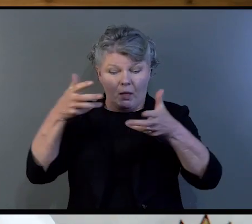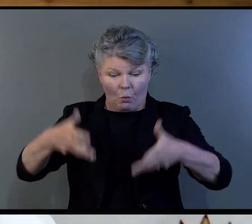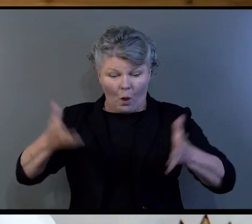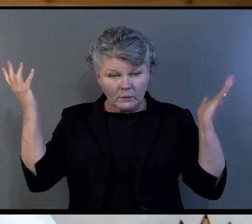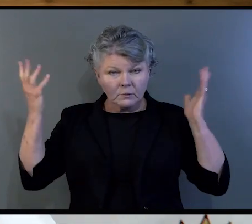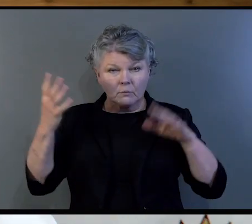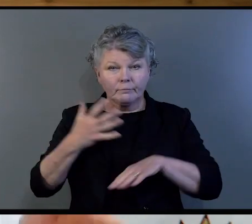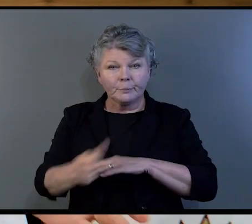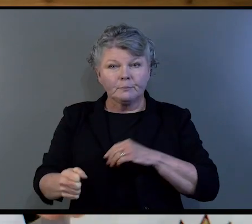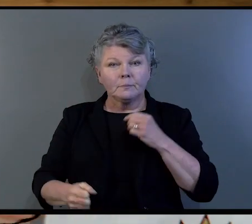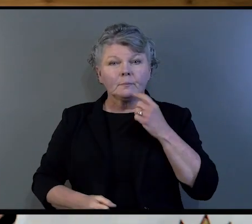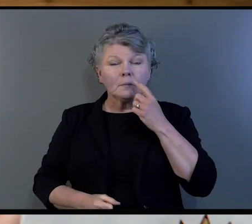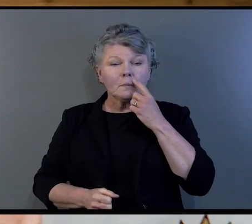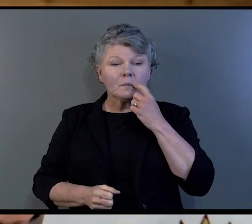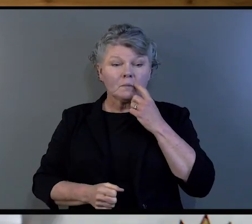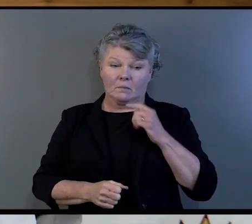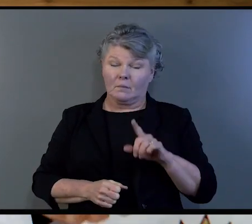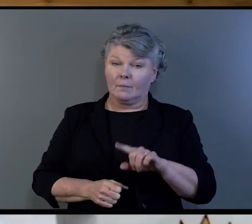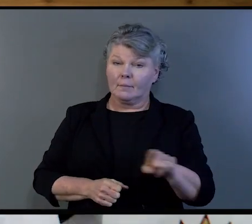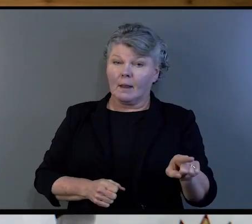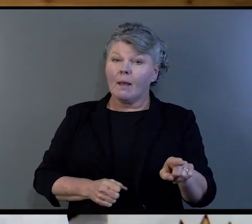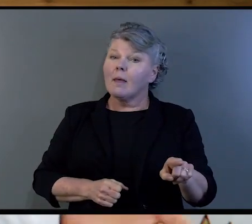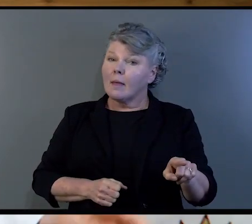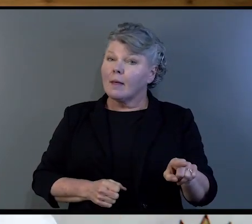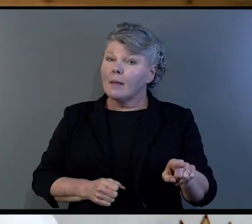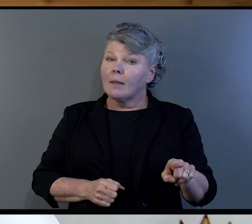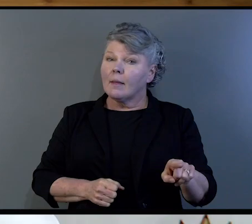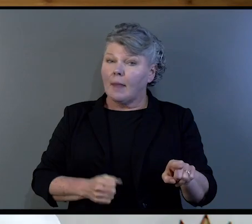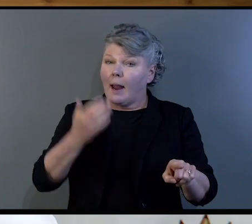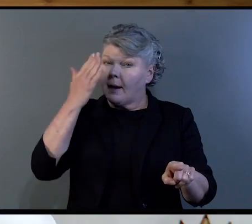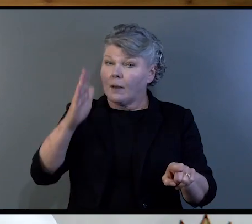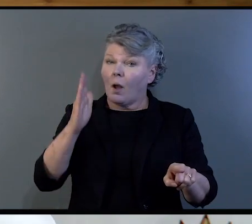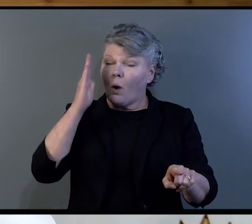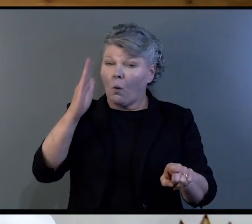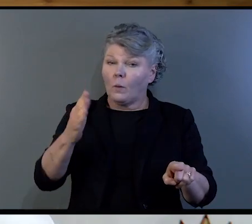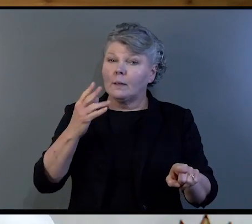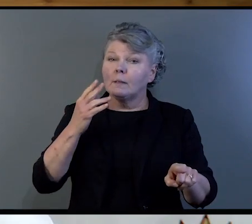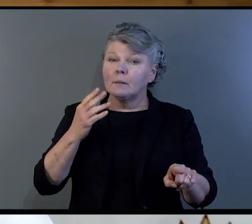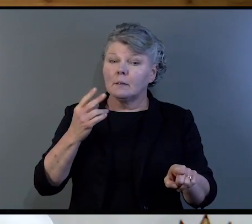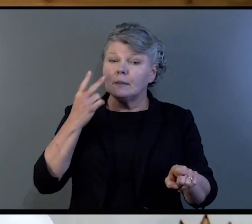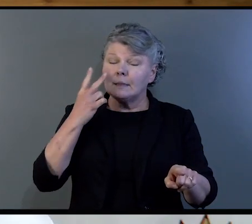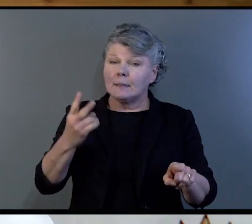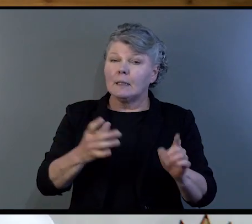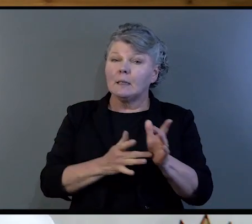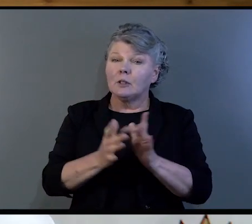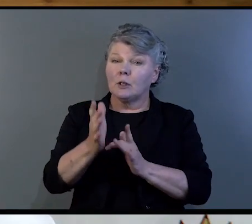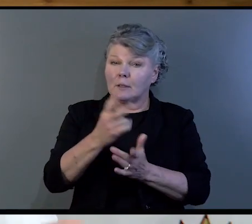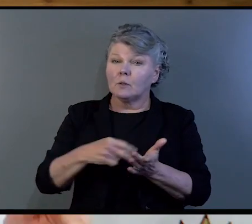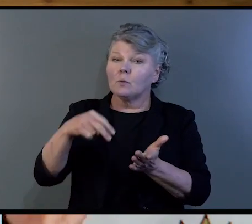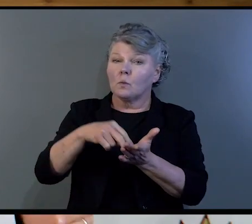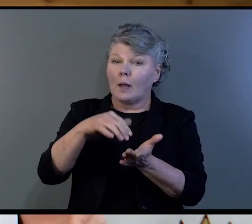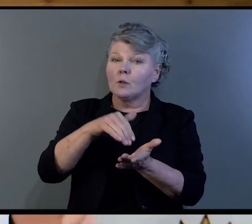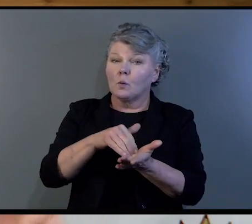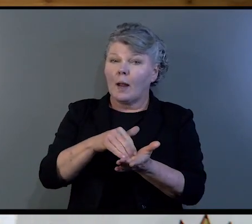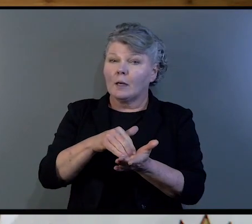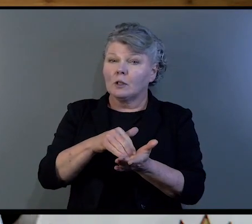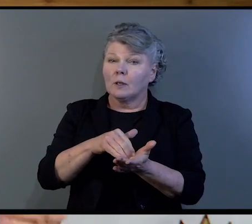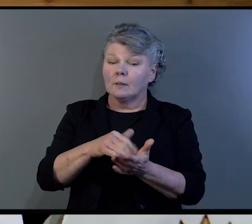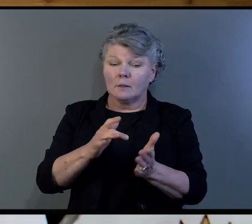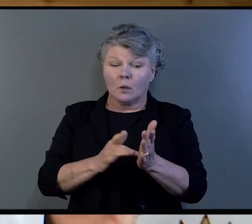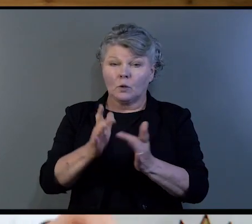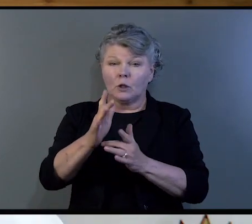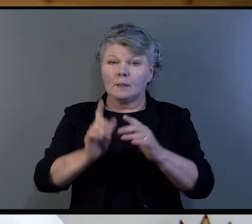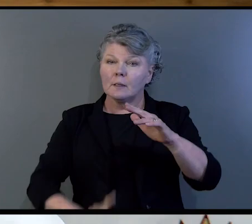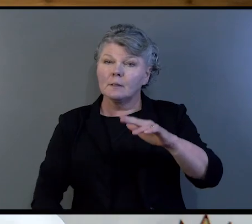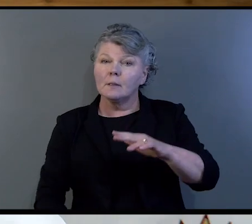lost. But little did they know that they would become eyewitnesses of Jesus' resurrection. Jesus comes and